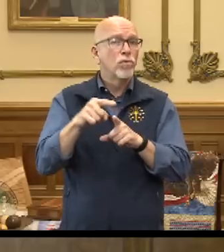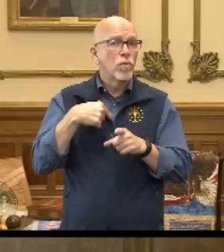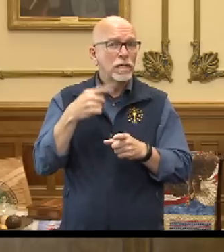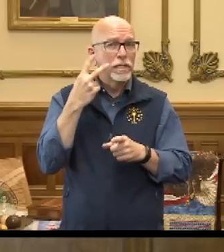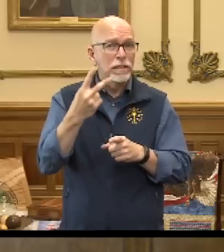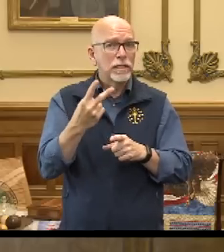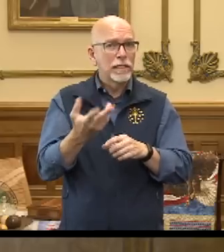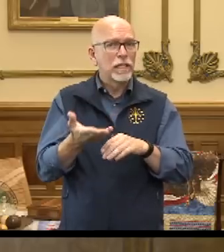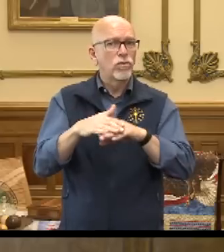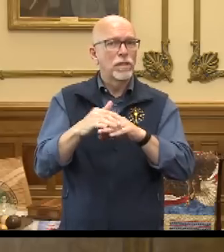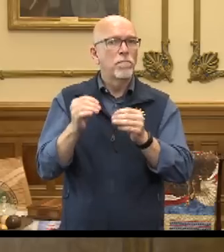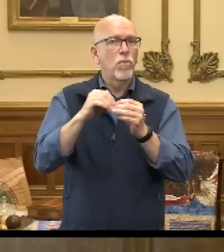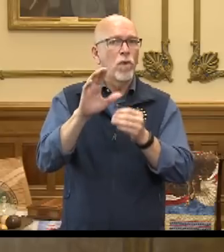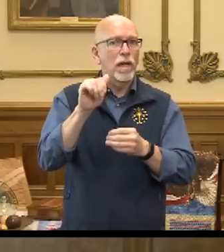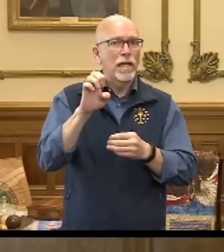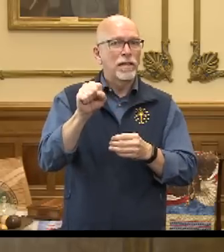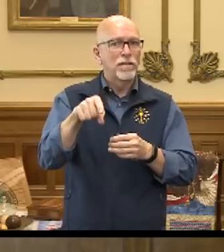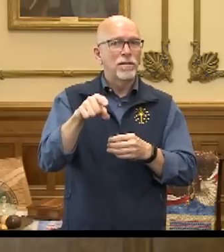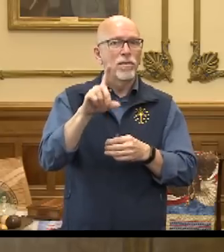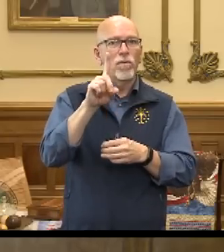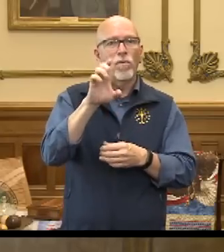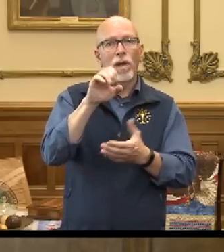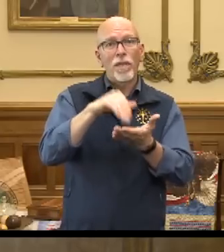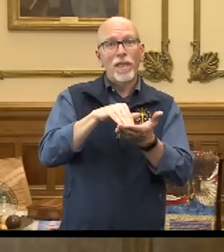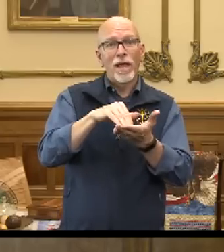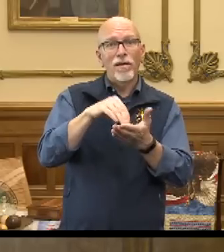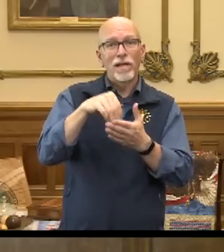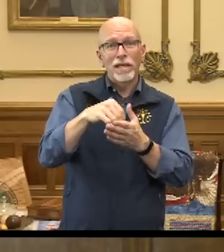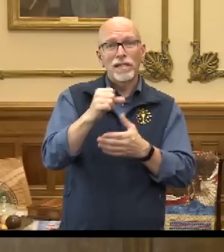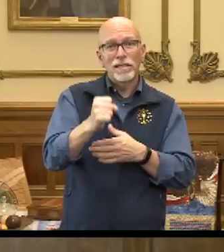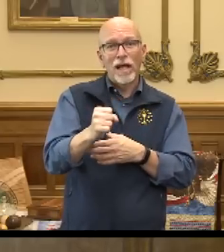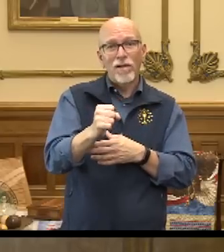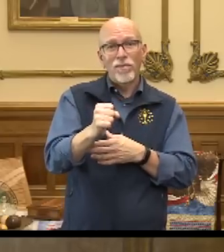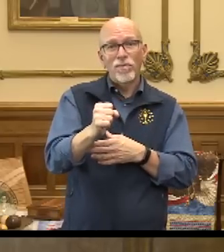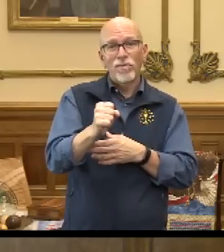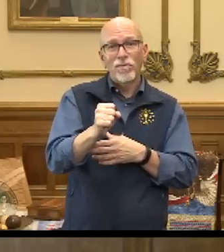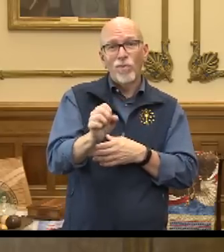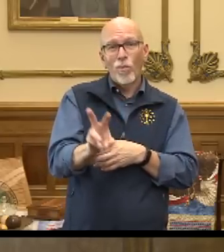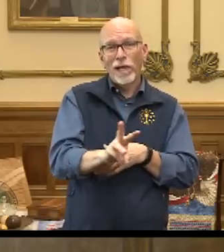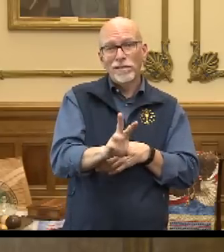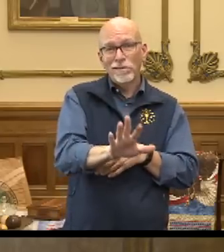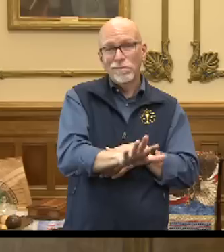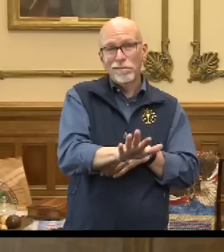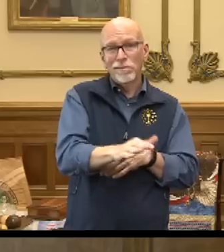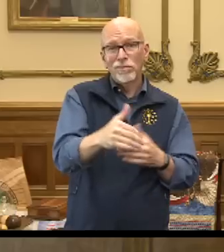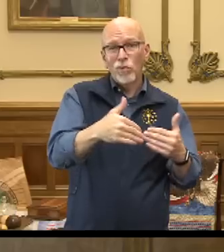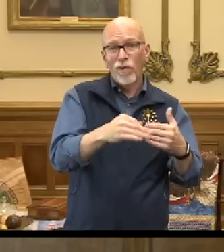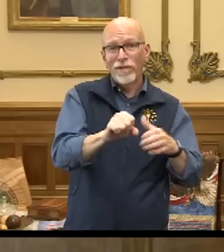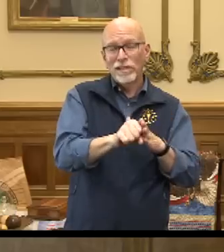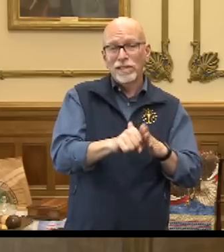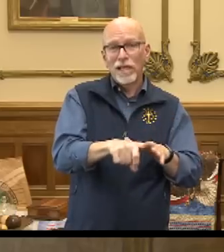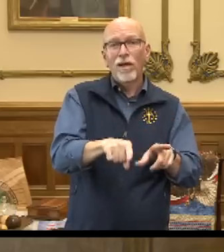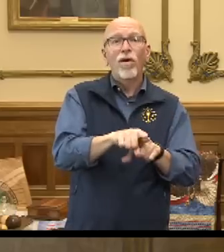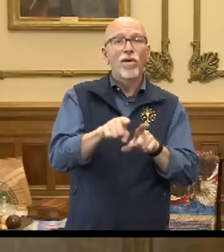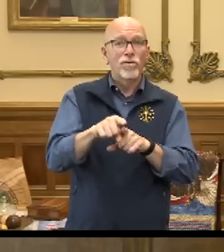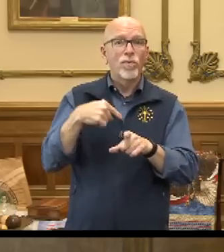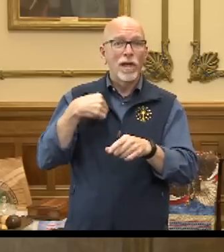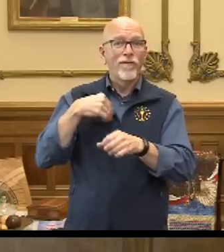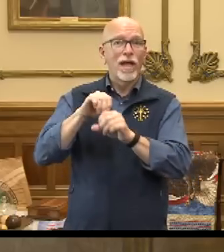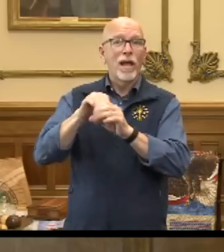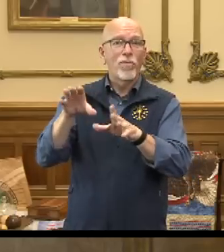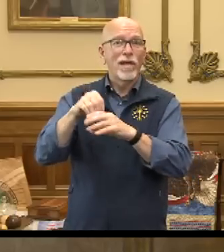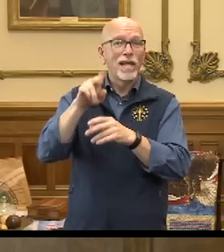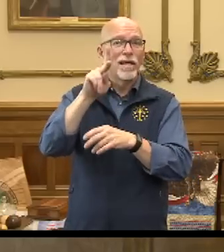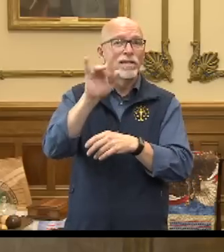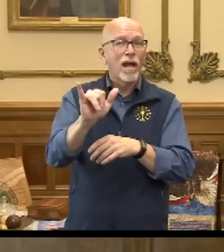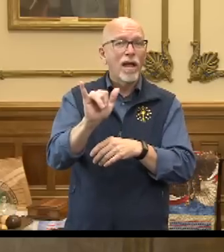some increased cases per 100,000 down in the southwest corner of the state. We are also having outbreaks in the